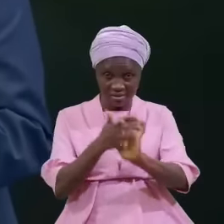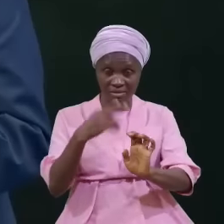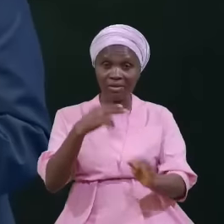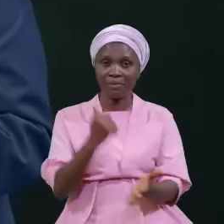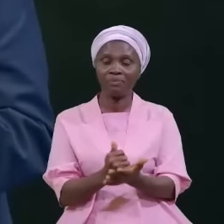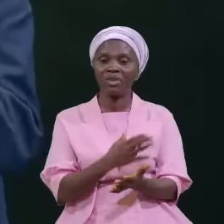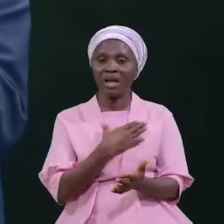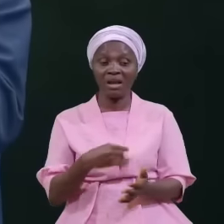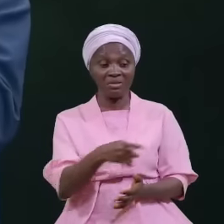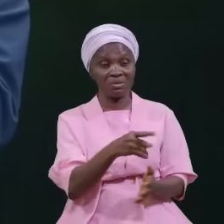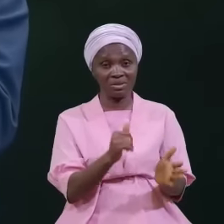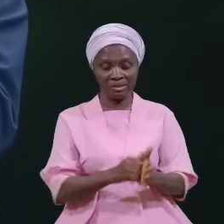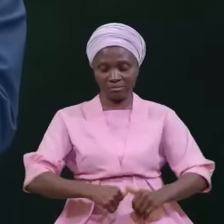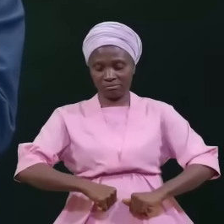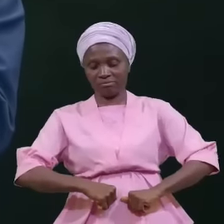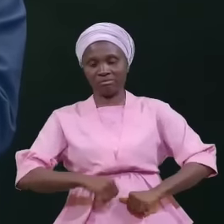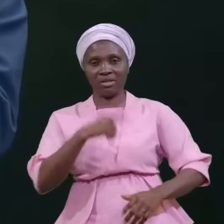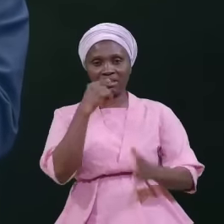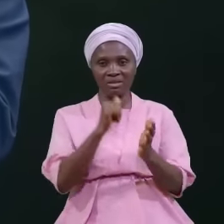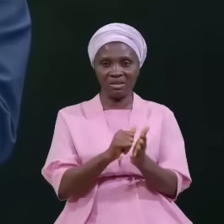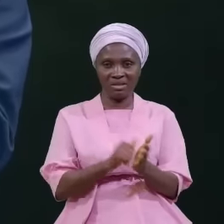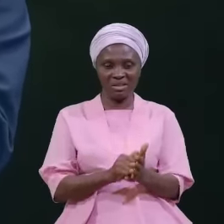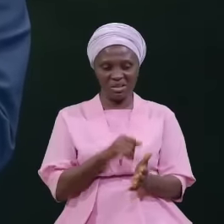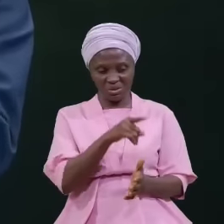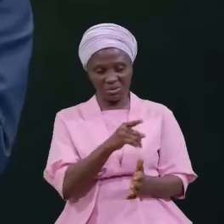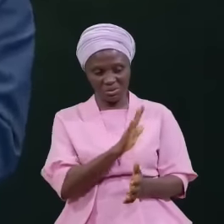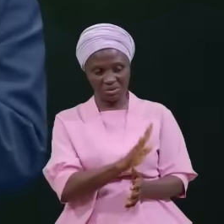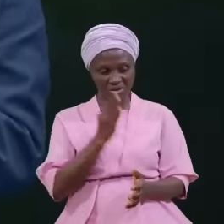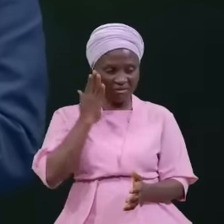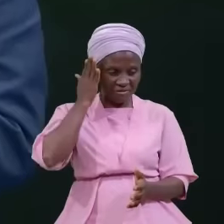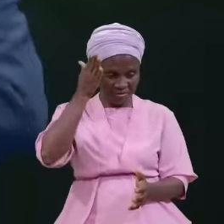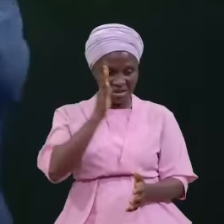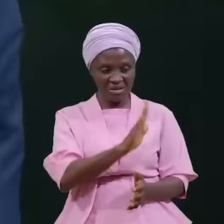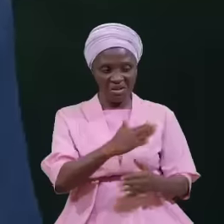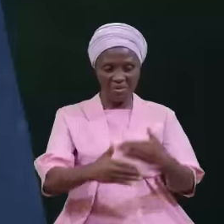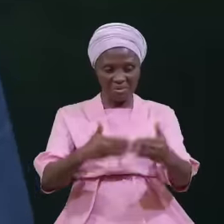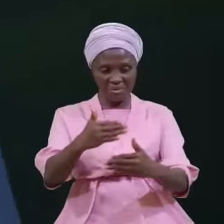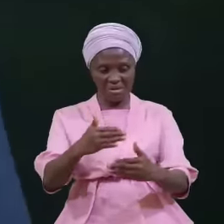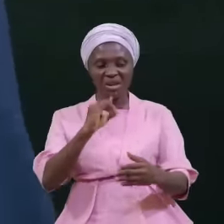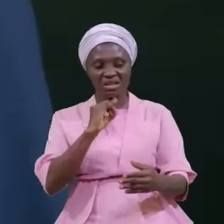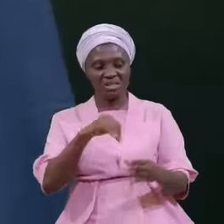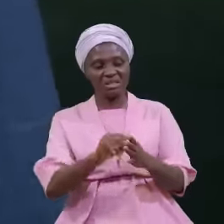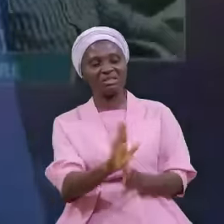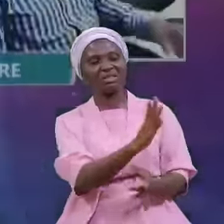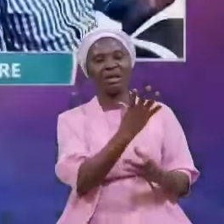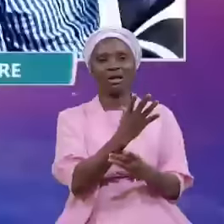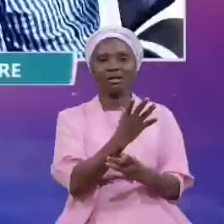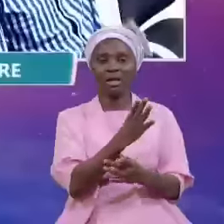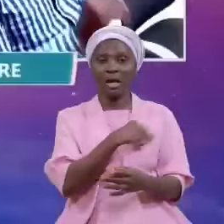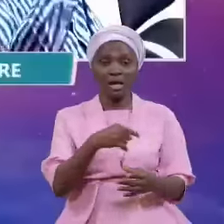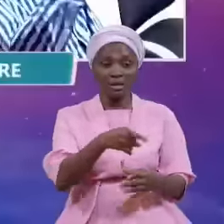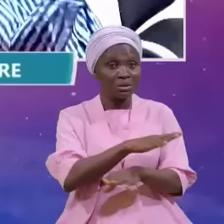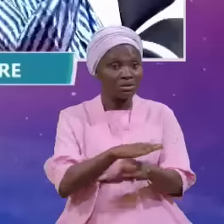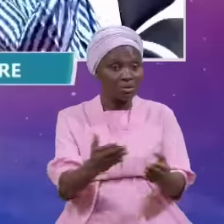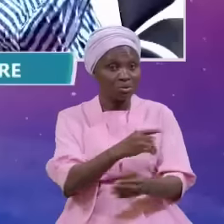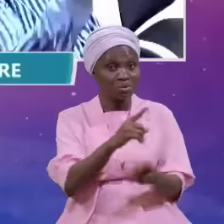say, your future, your progress is in their hand, and if they don't want you to succeed, you